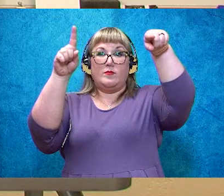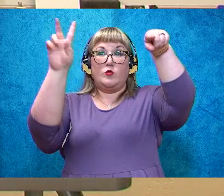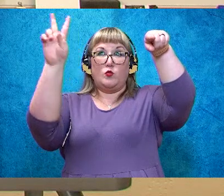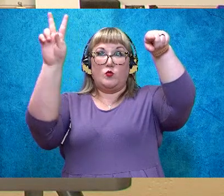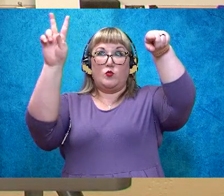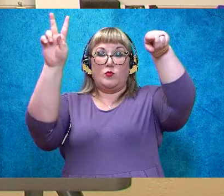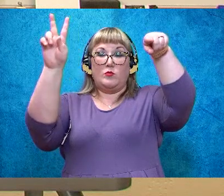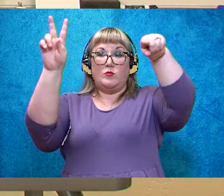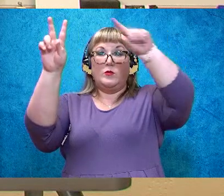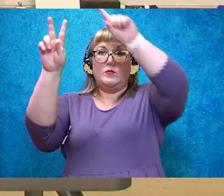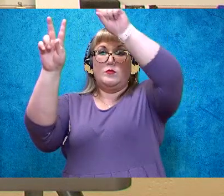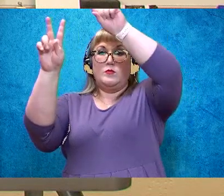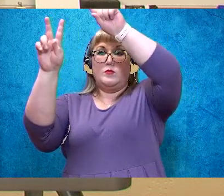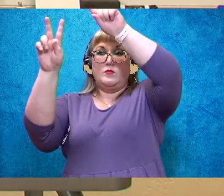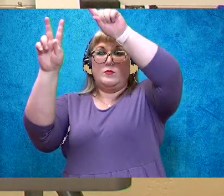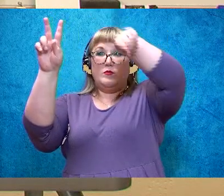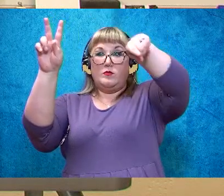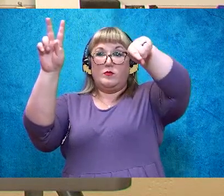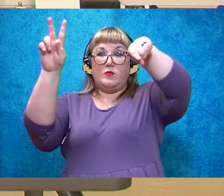2,